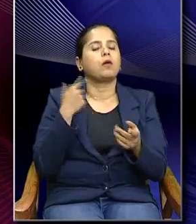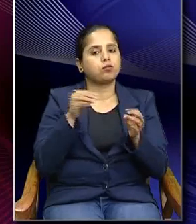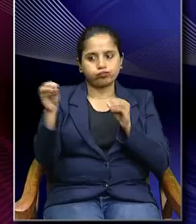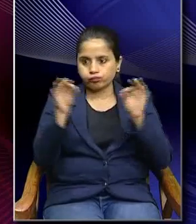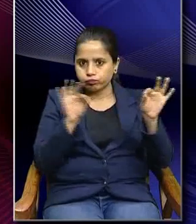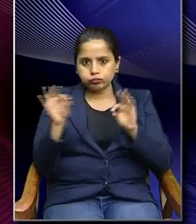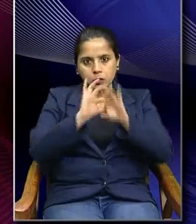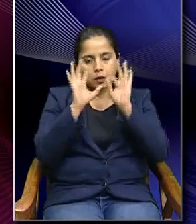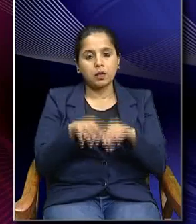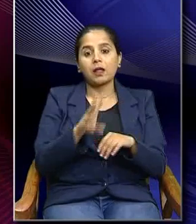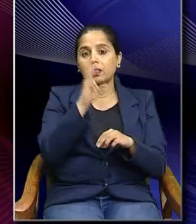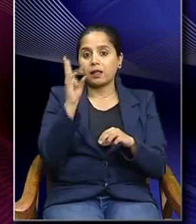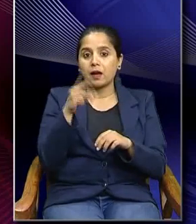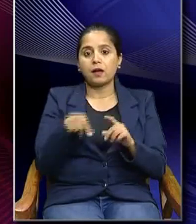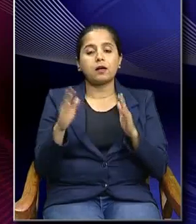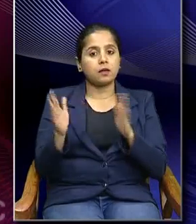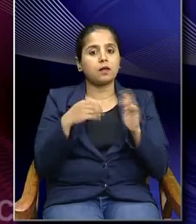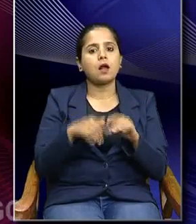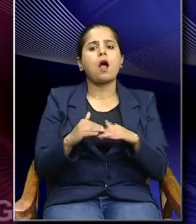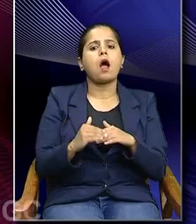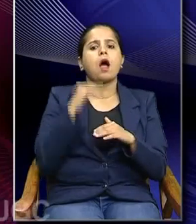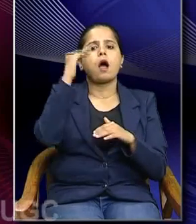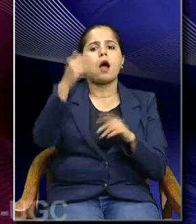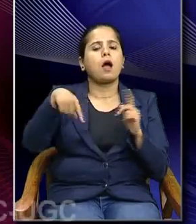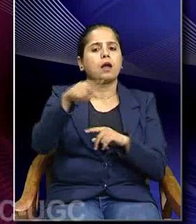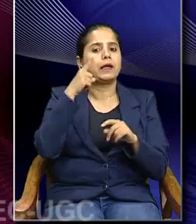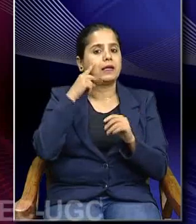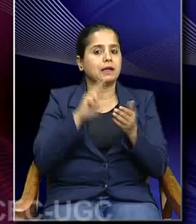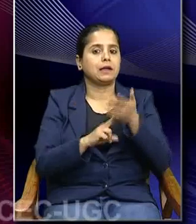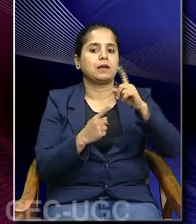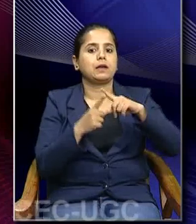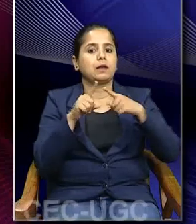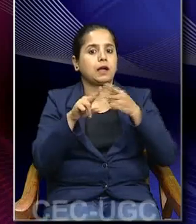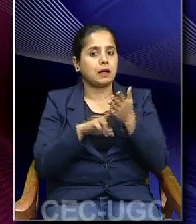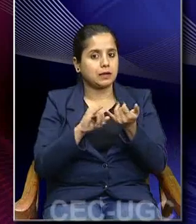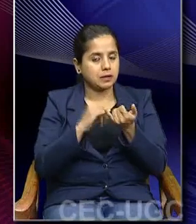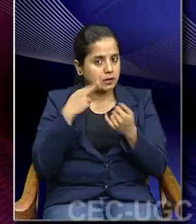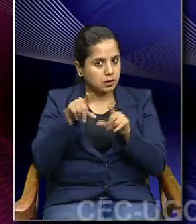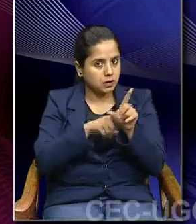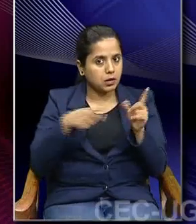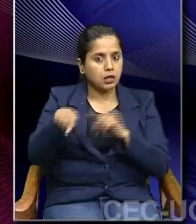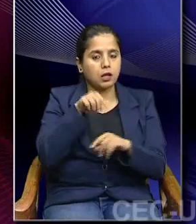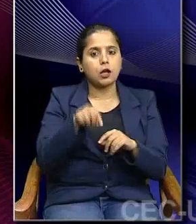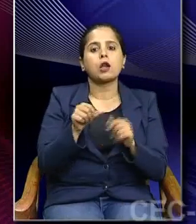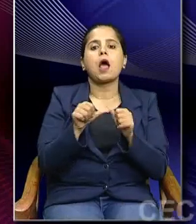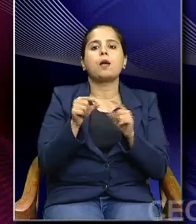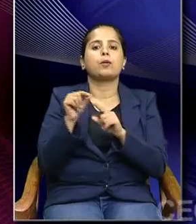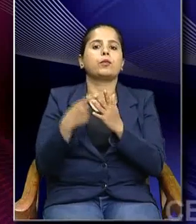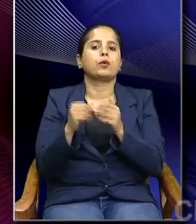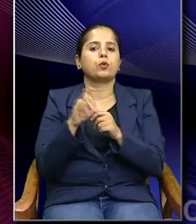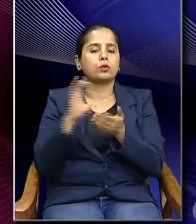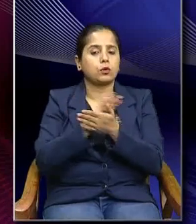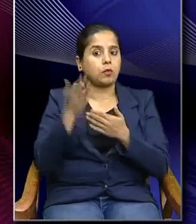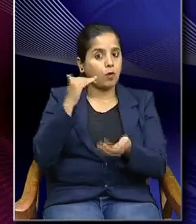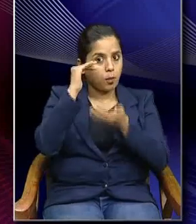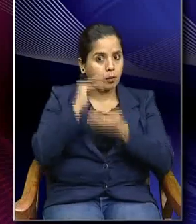The third phase was high intensity approach during 70s. In the 70s, birth rate was